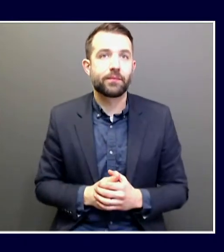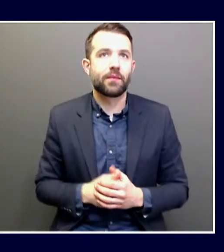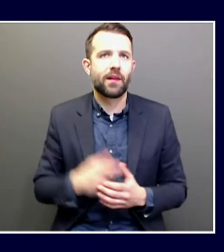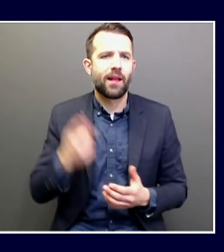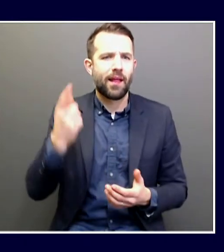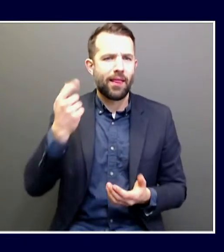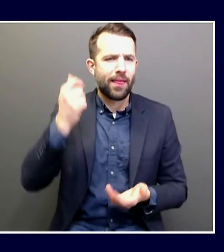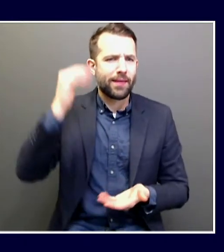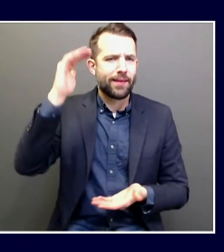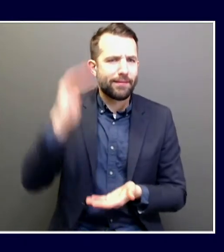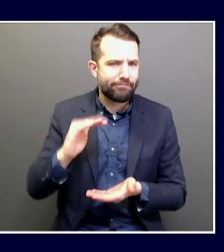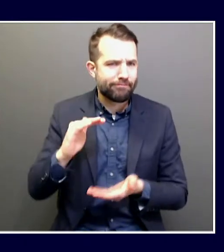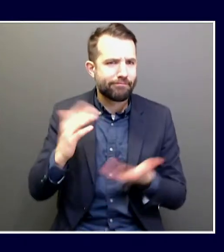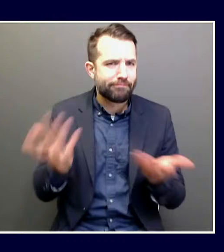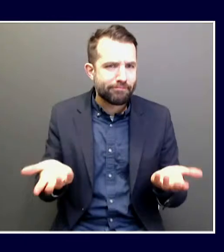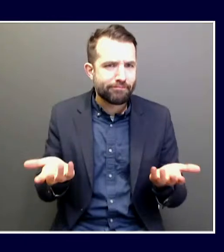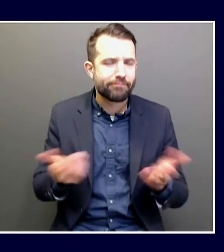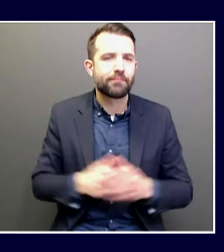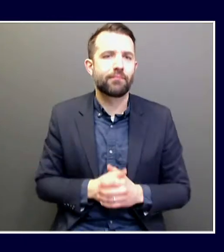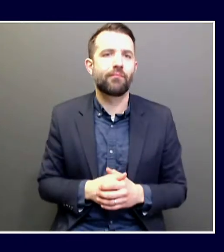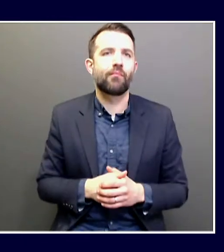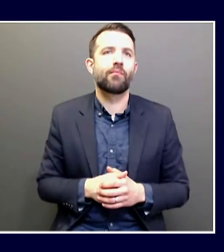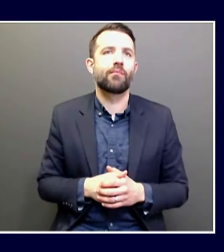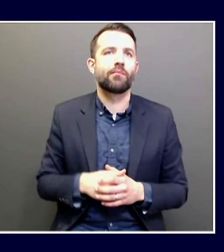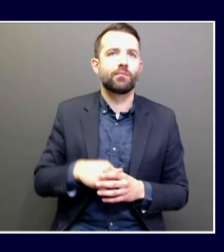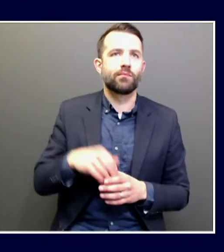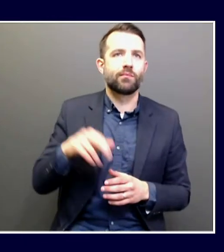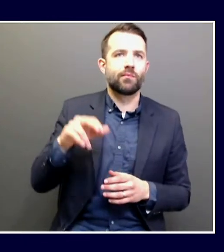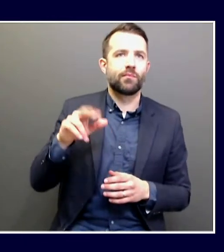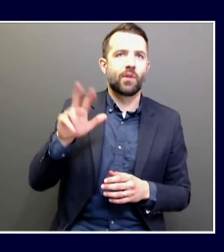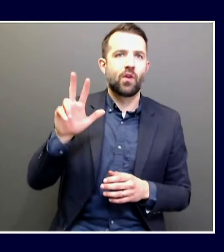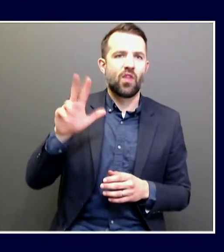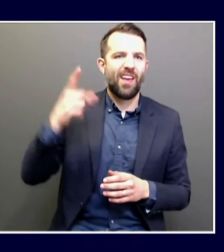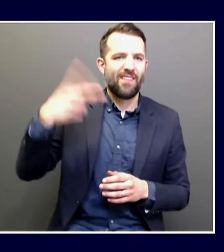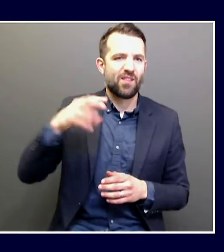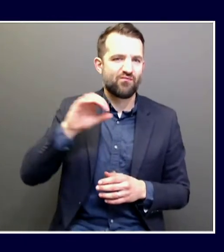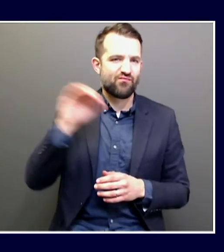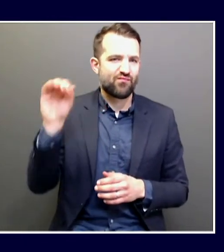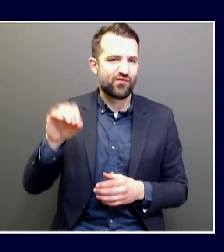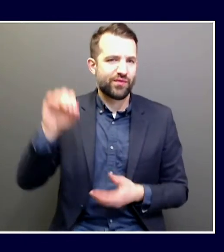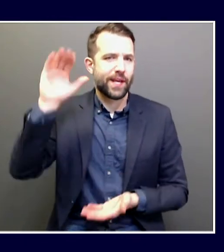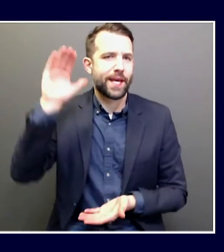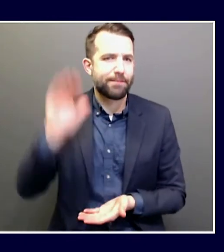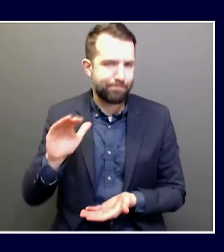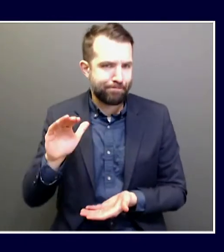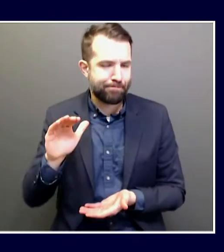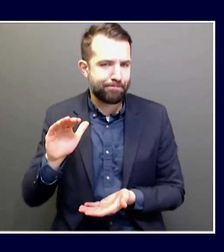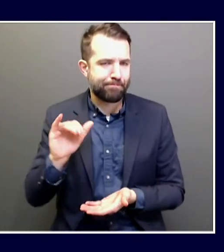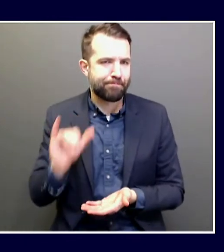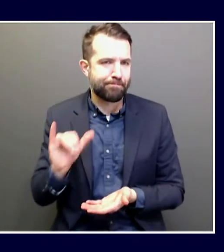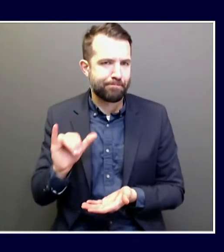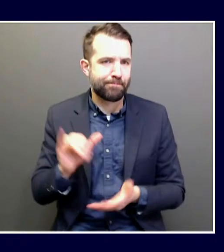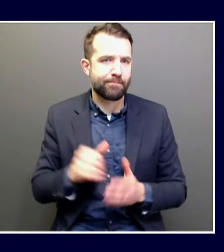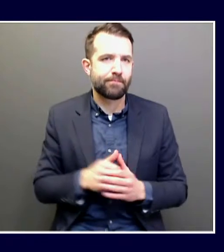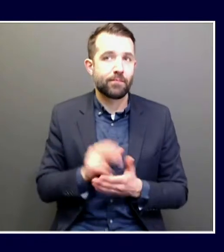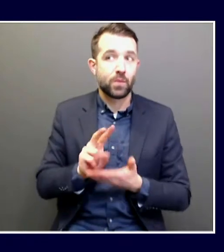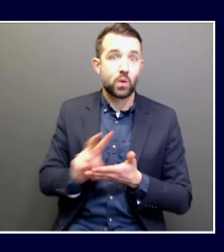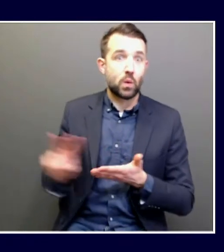It's down a bit by about 3.5% over the past 2 weeks and about 18% just over the past